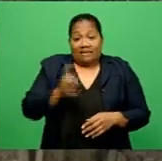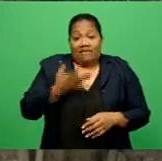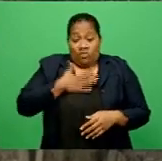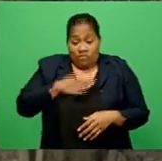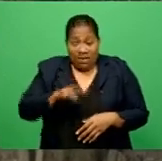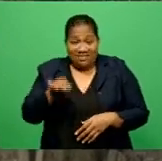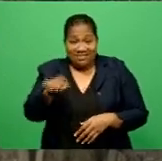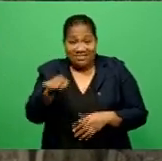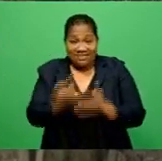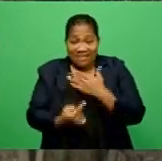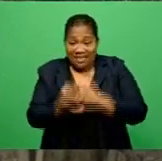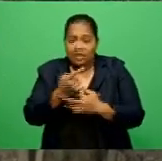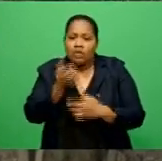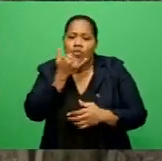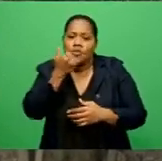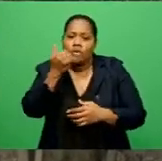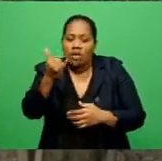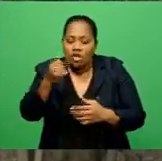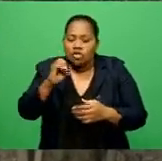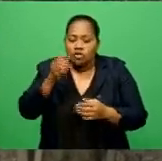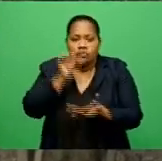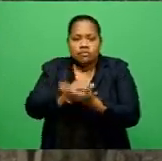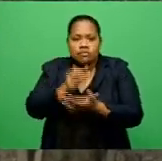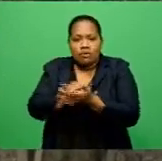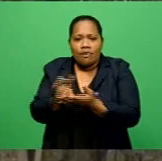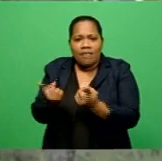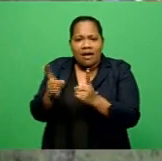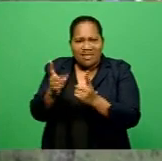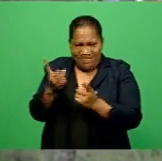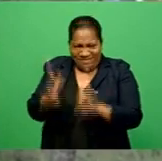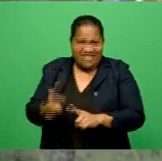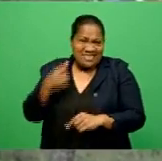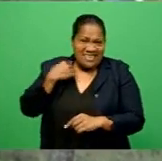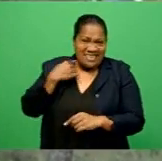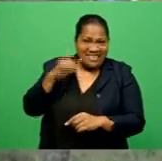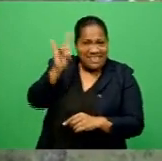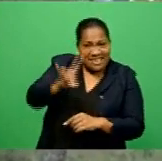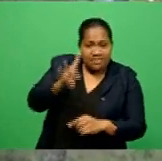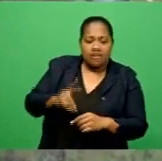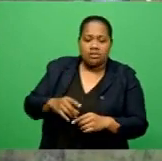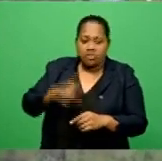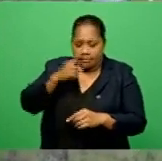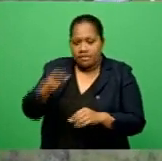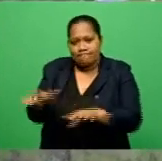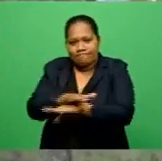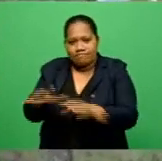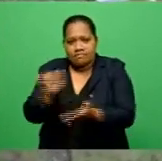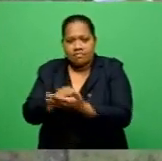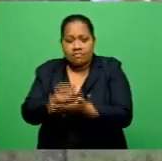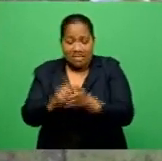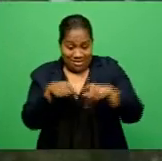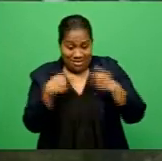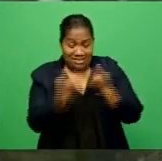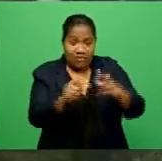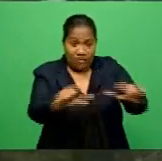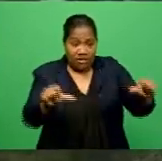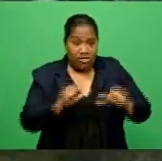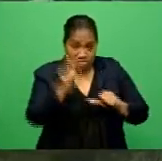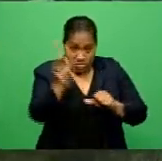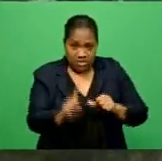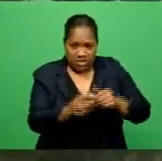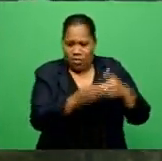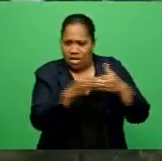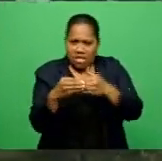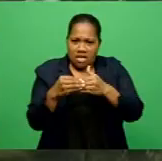to advise you proper means of disposing dead livestock. A team of agriculture officers will leave today to support